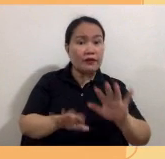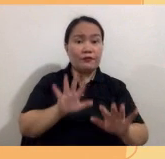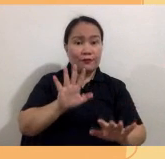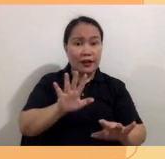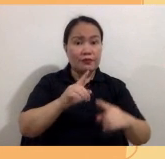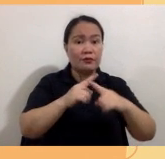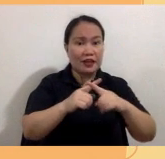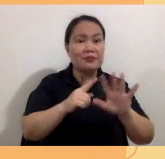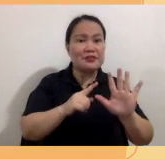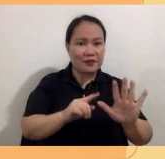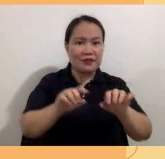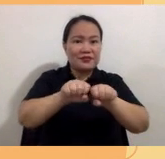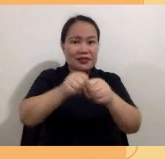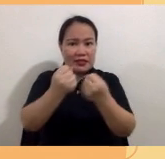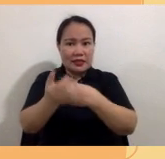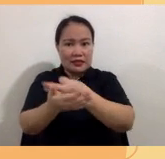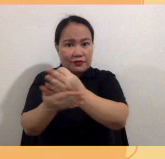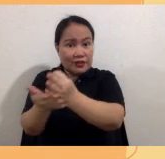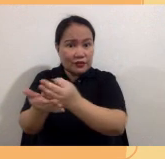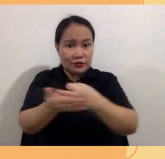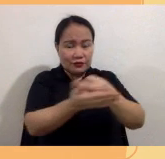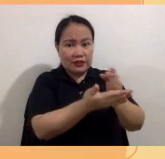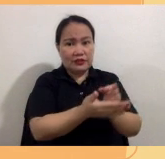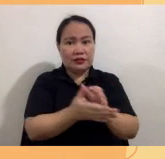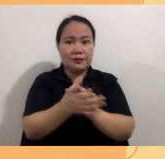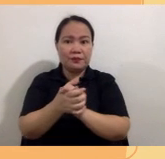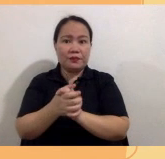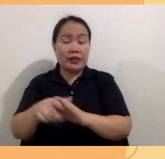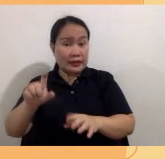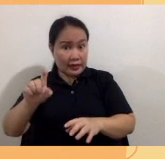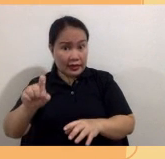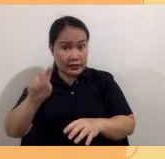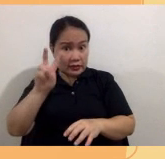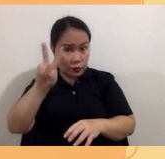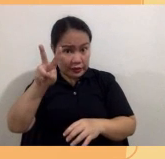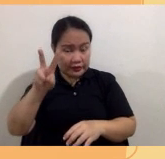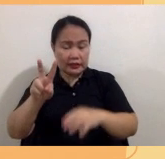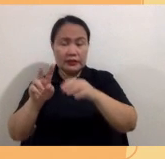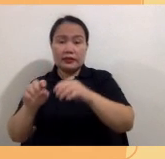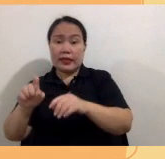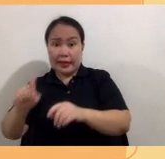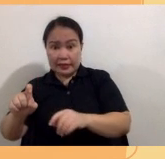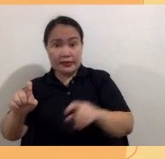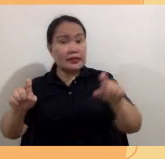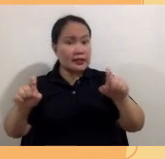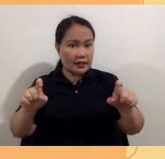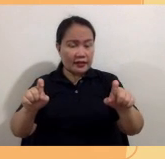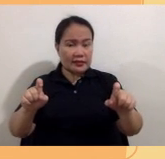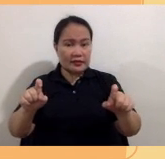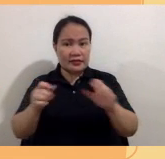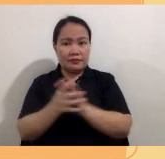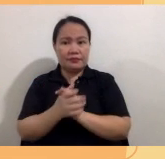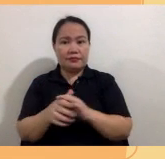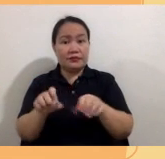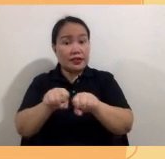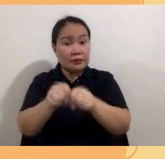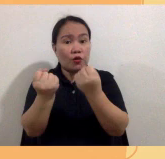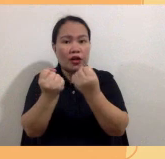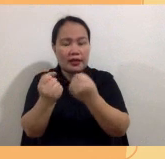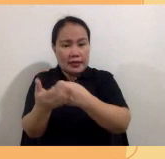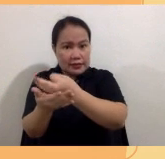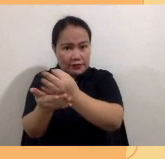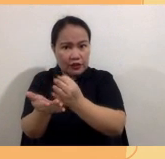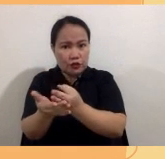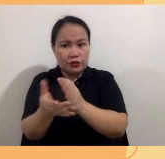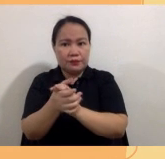5 and 3x minus 5 kasi 3 times 3, that is 9, x and x squared, and then 5 times 5, that